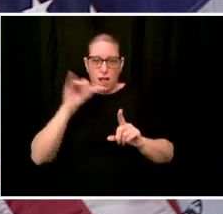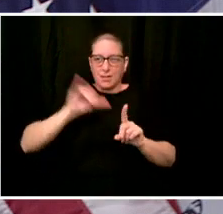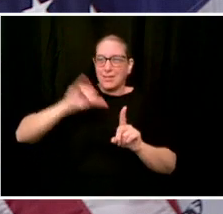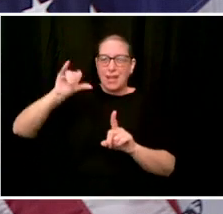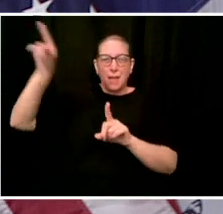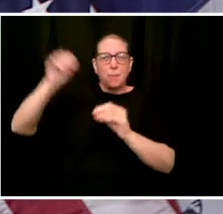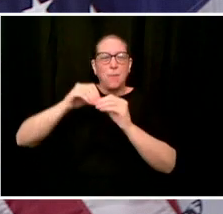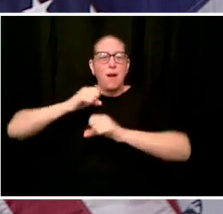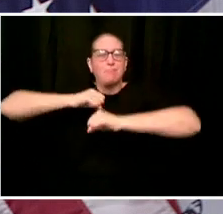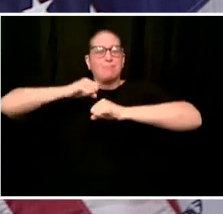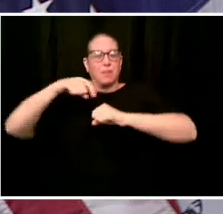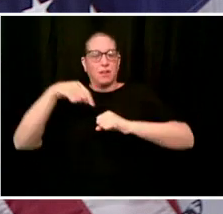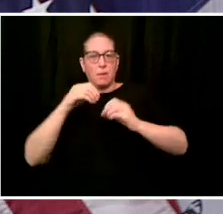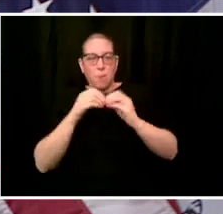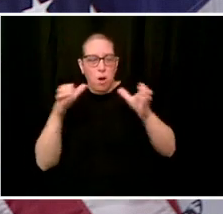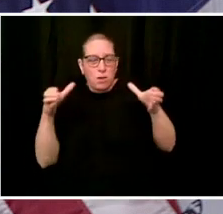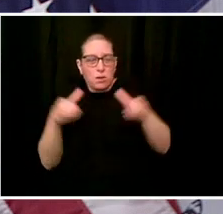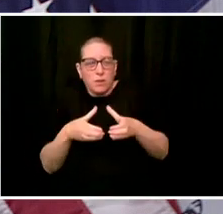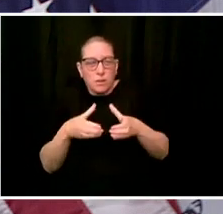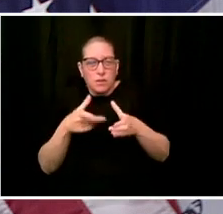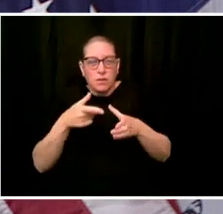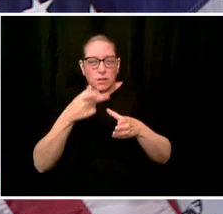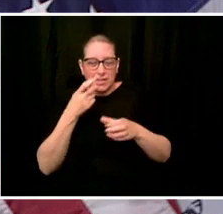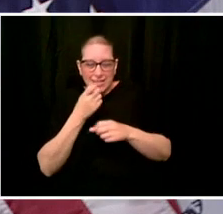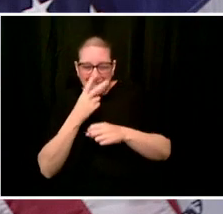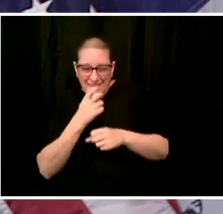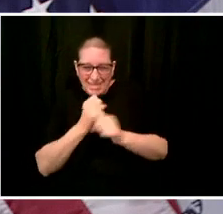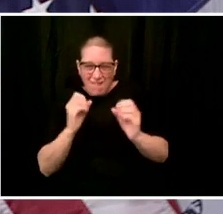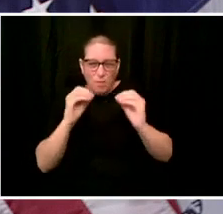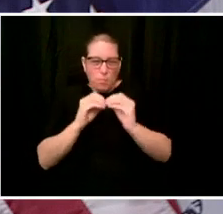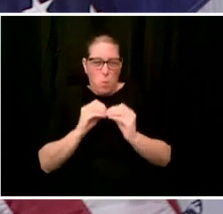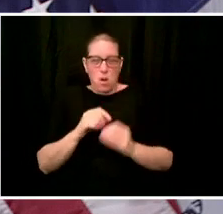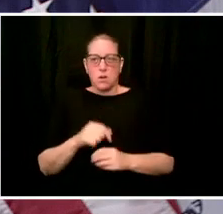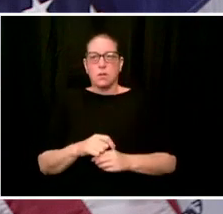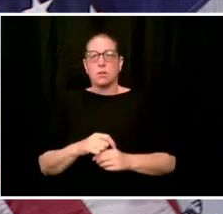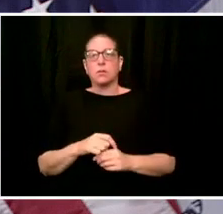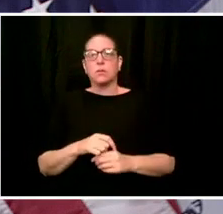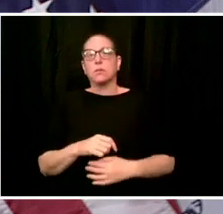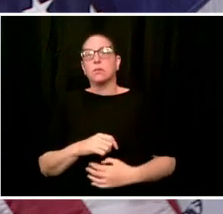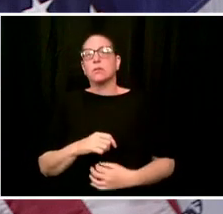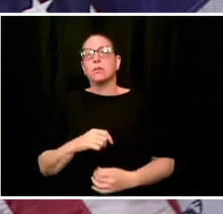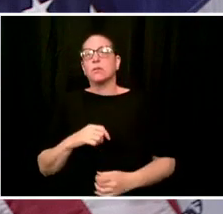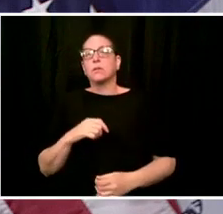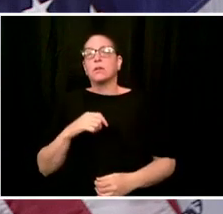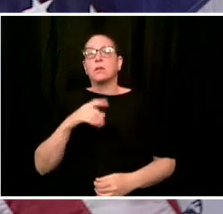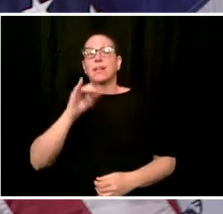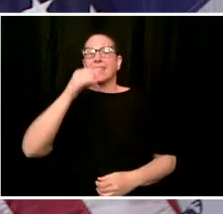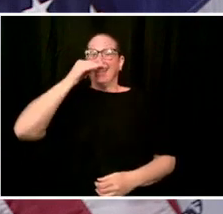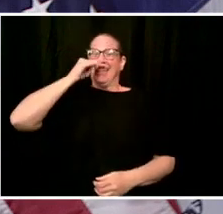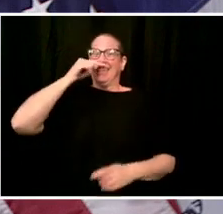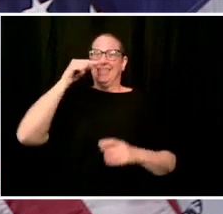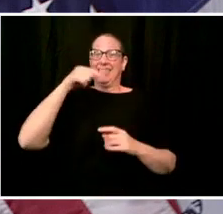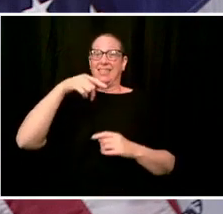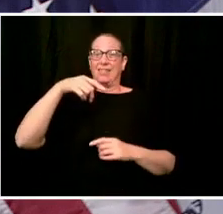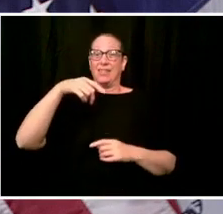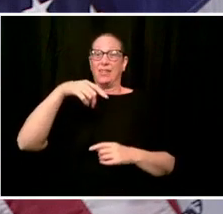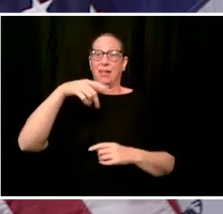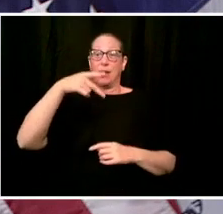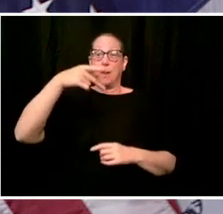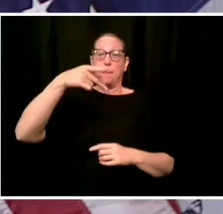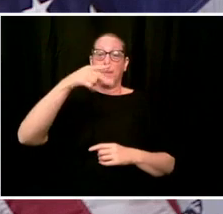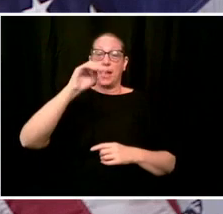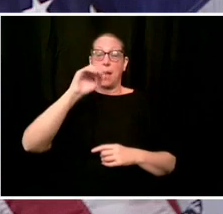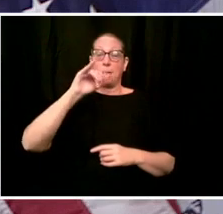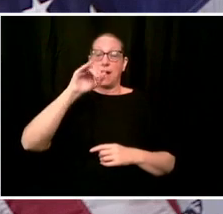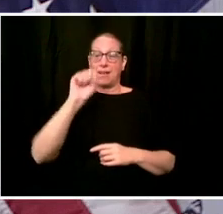implementation. On PMIS, as I turn to Dr. Barbeau, want to be clear,